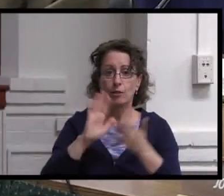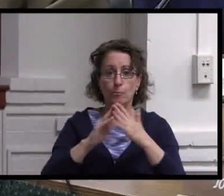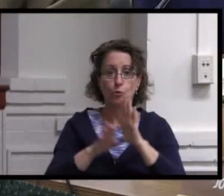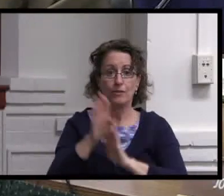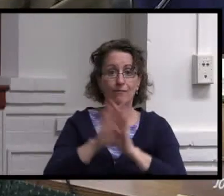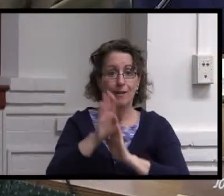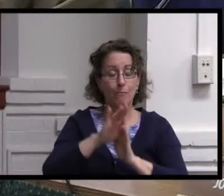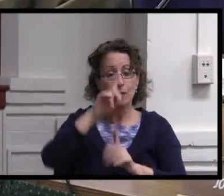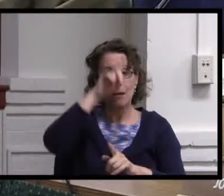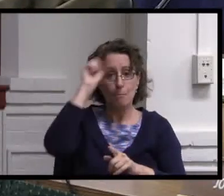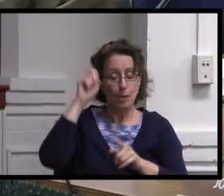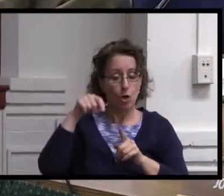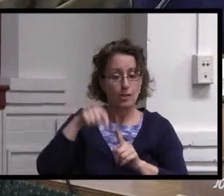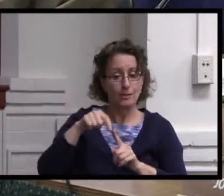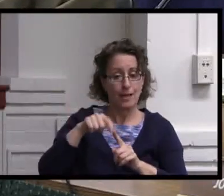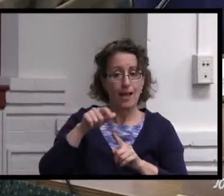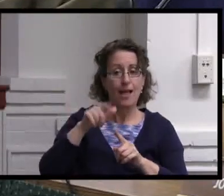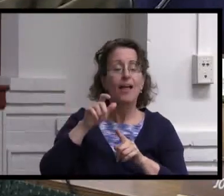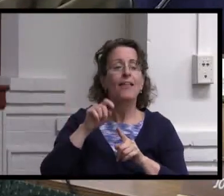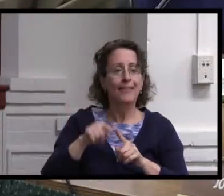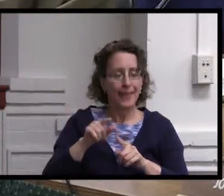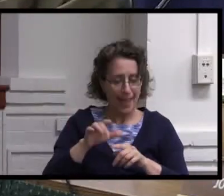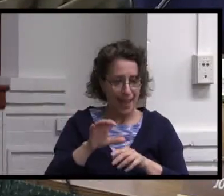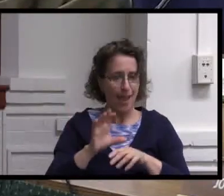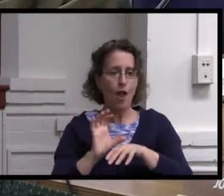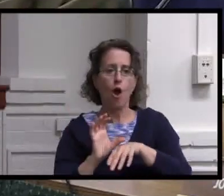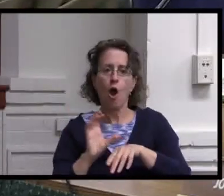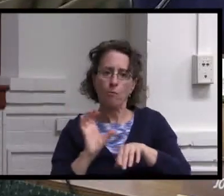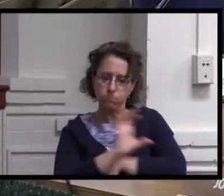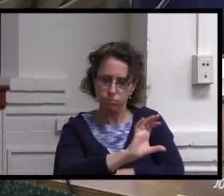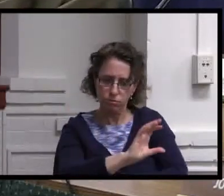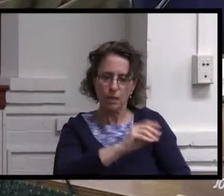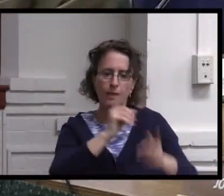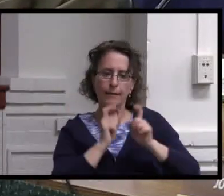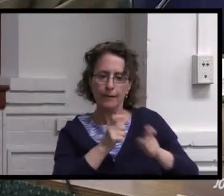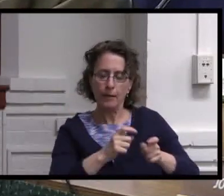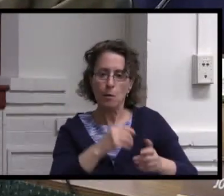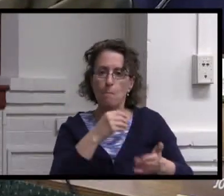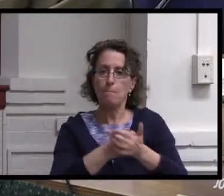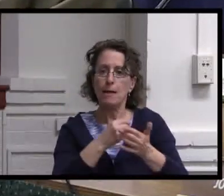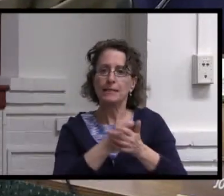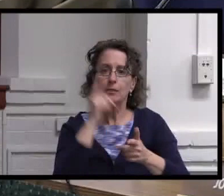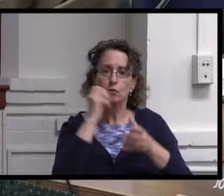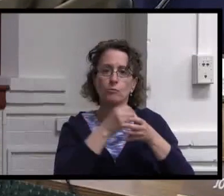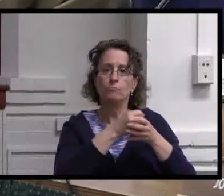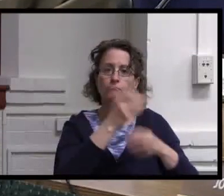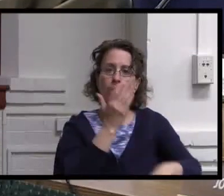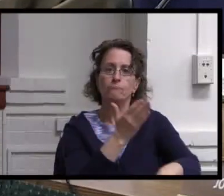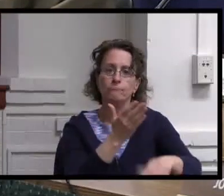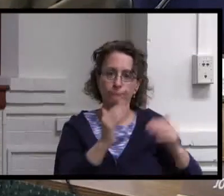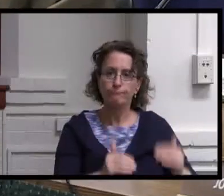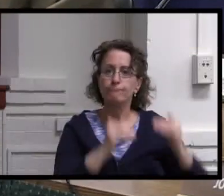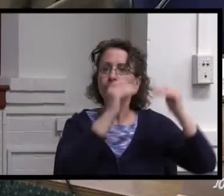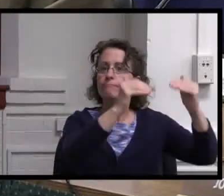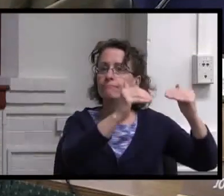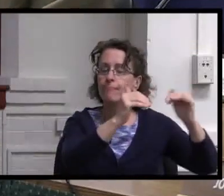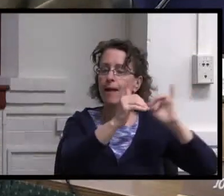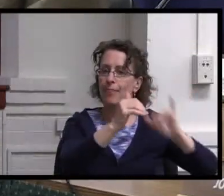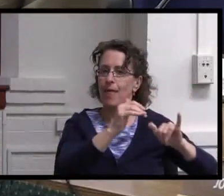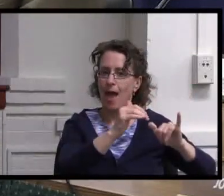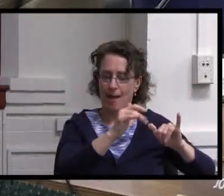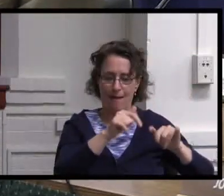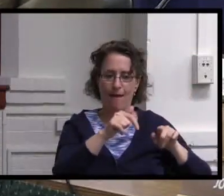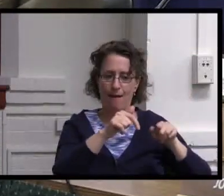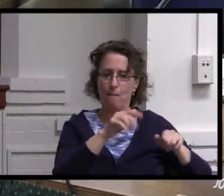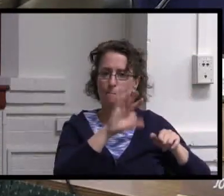of funding for the expansion part of this. So with federal highway funds and state highway funds, the state is funding